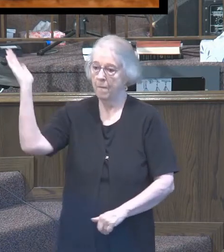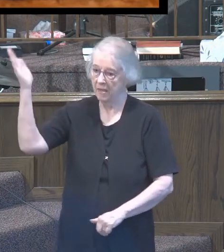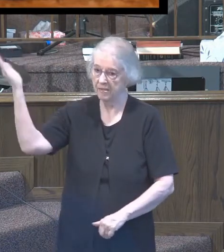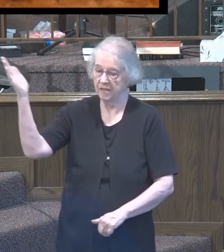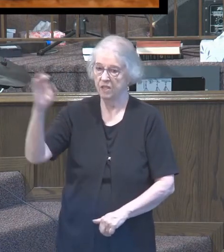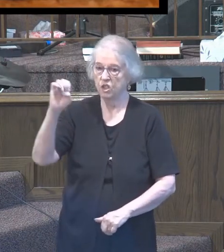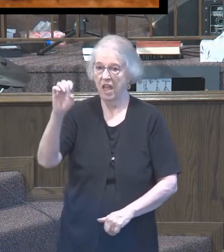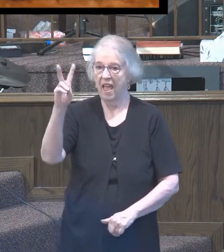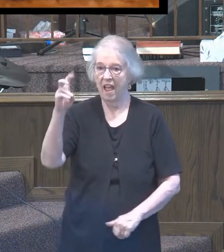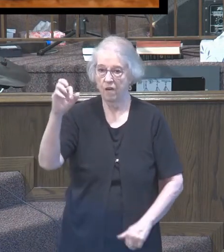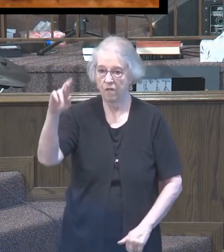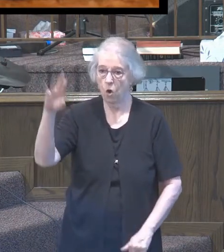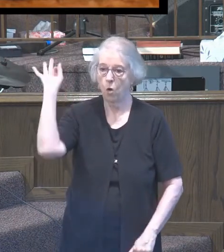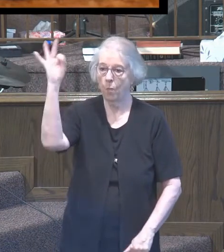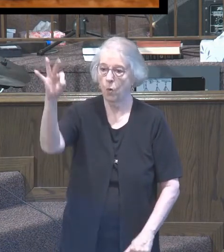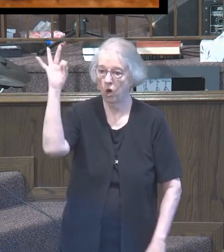The Sermon on the Mount.